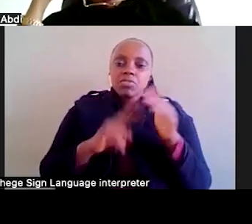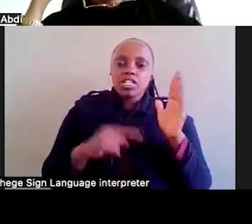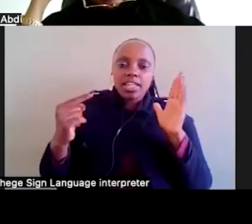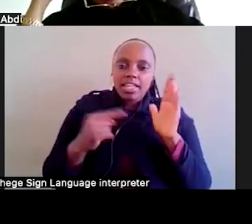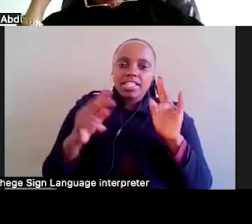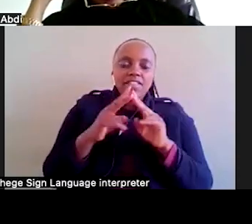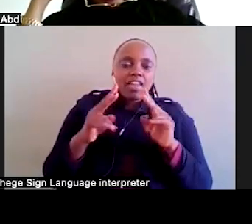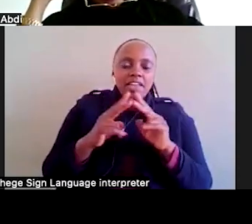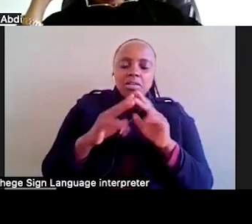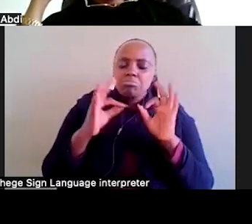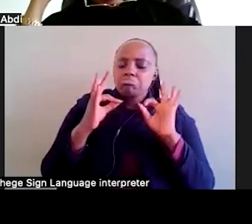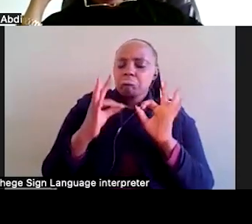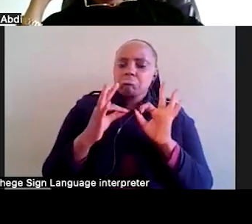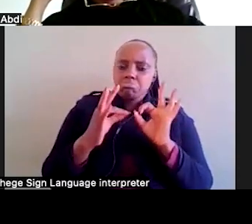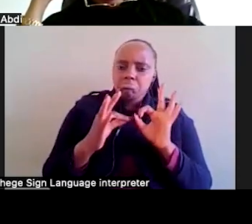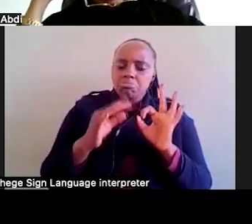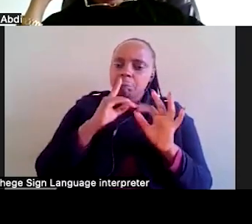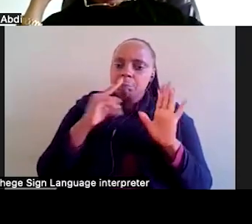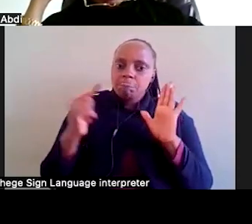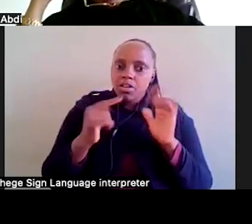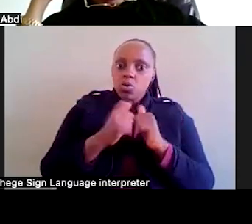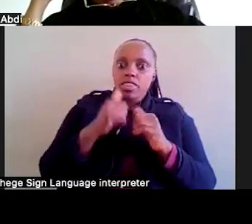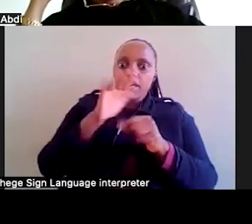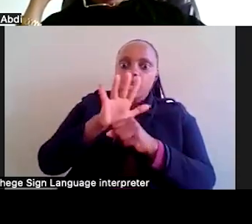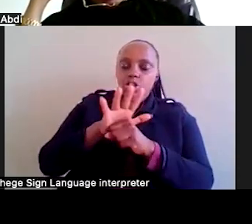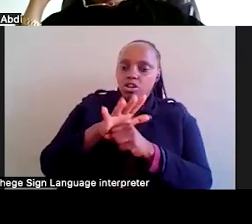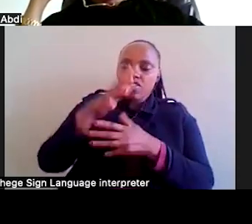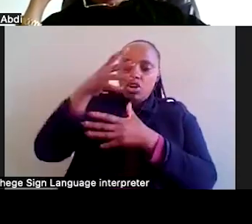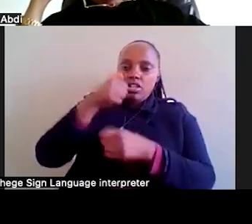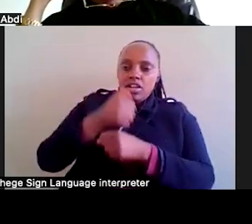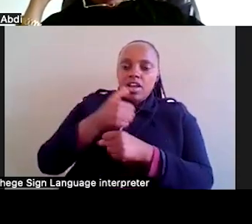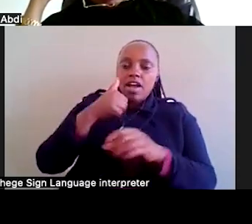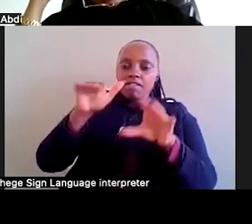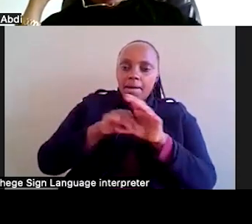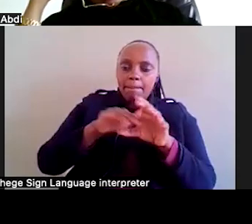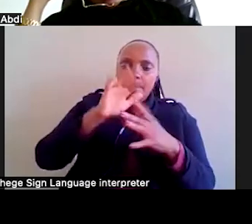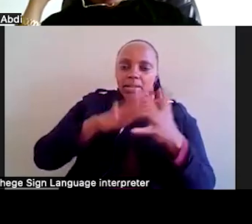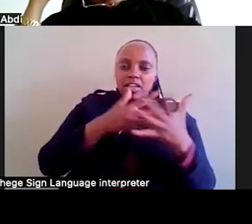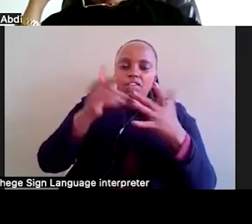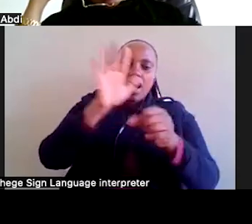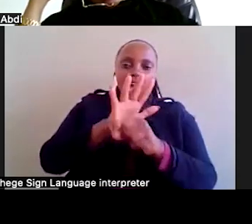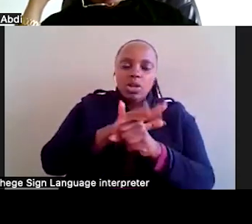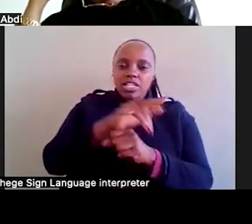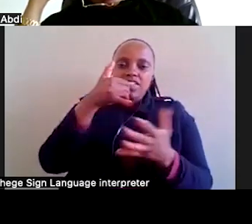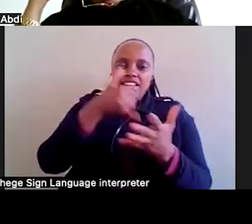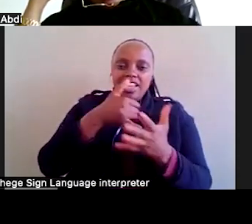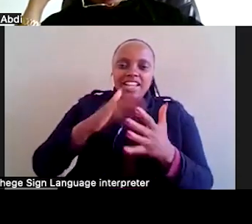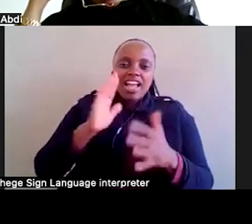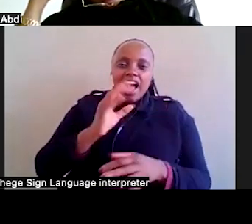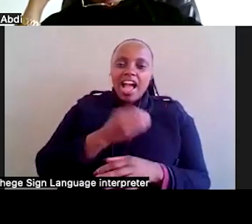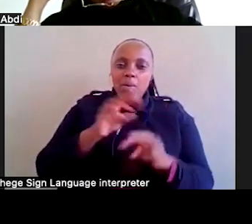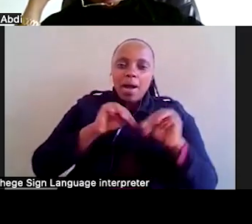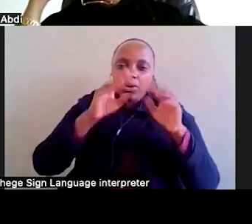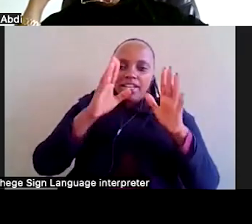very promising. And I'm saying this with confidence because there are members of the network here, a lot of them, including our moderator,